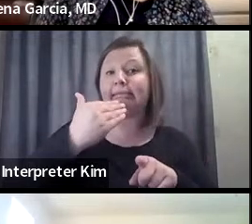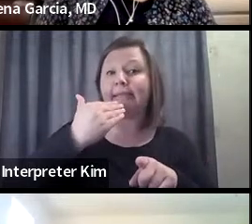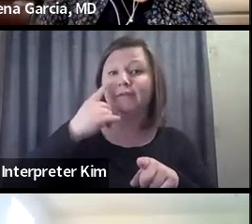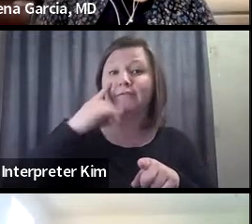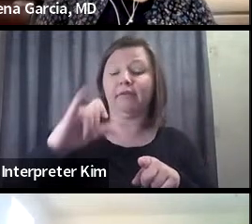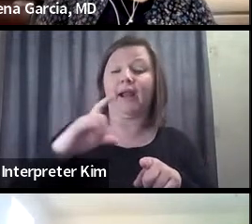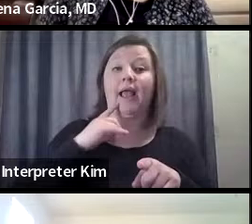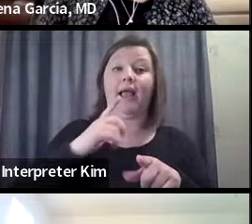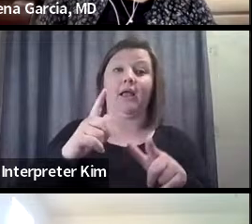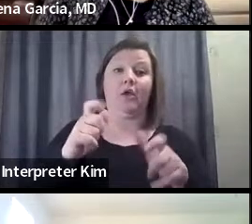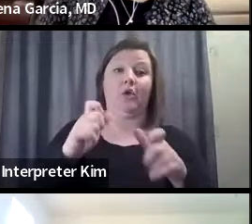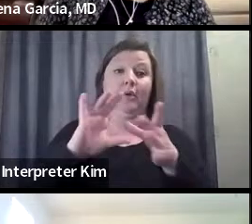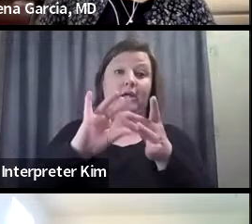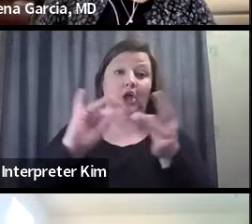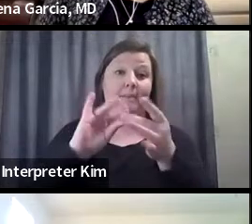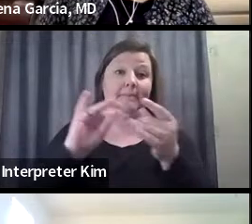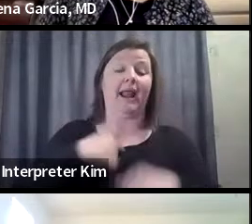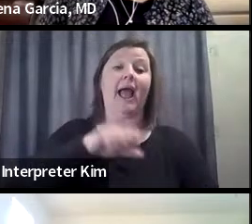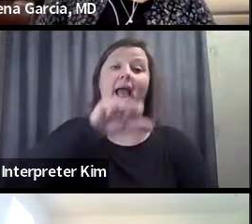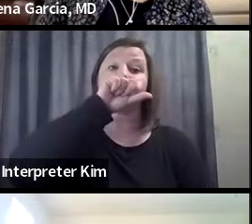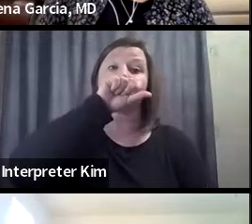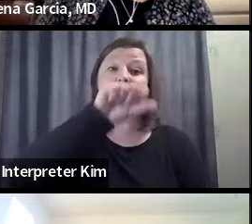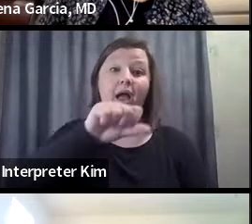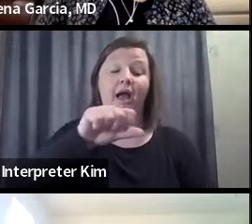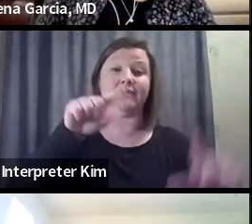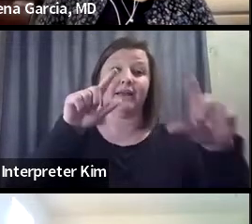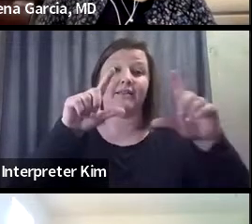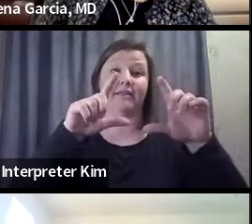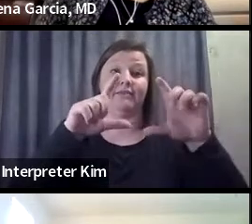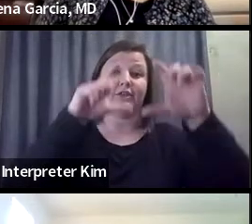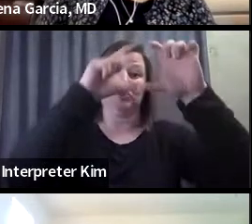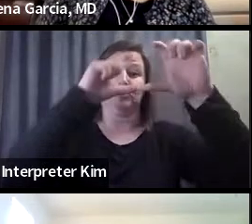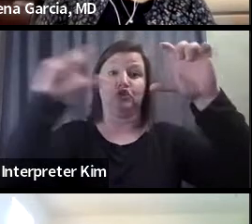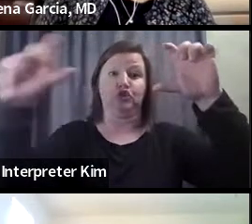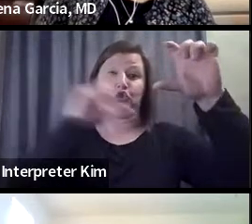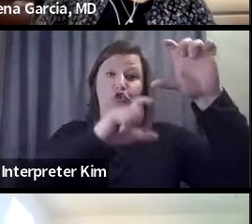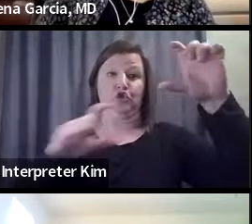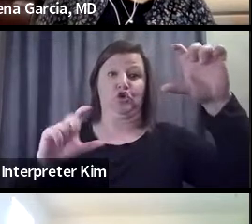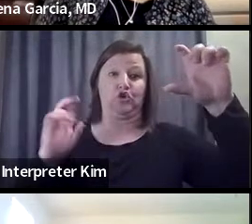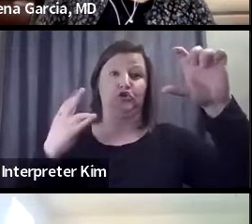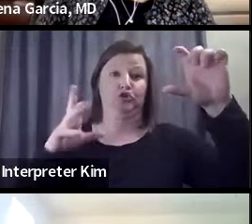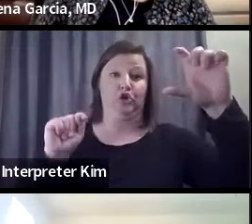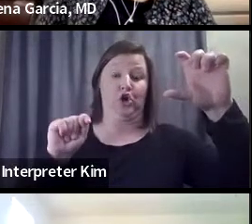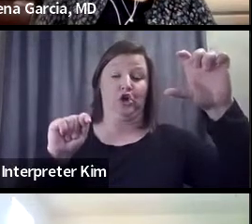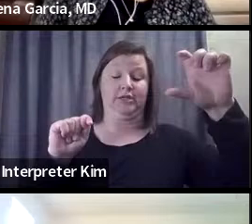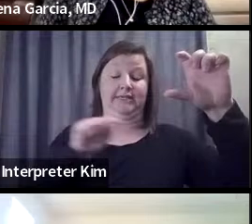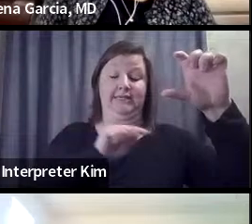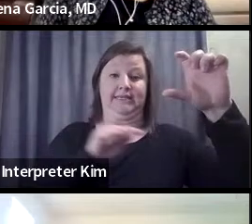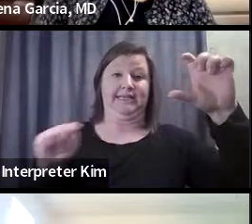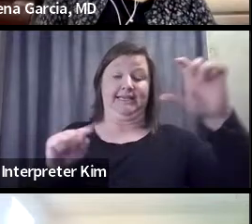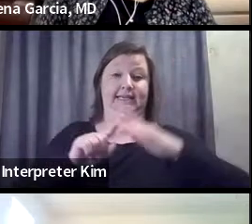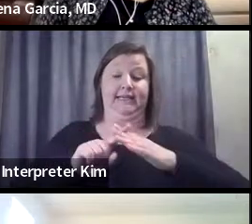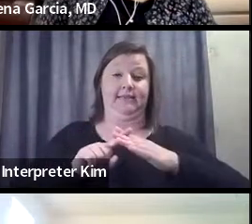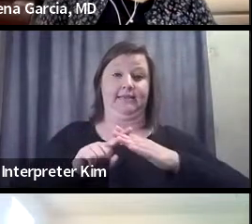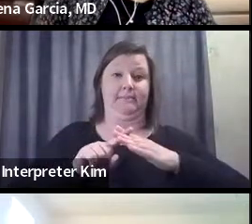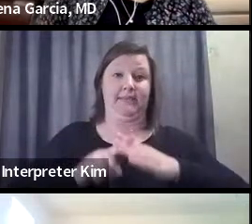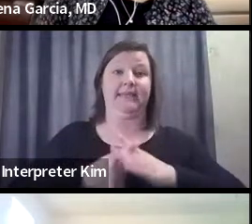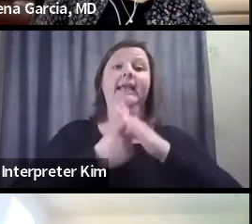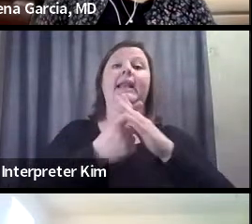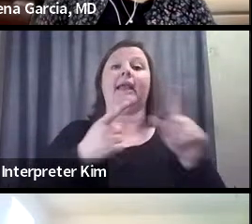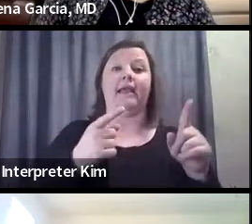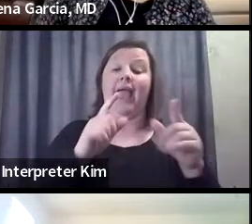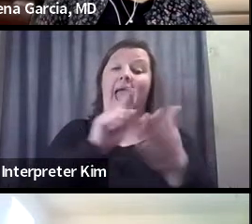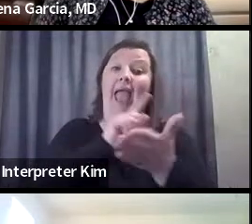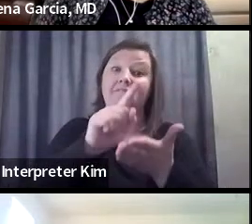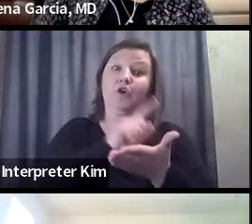I love the circle chart at the beginning. Early on in the pandemic, I looked for that every week. But my